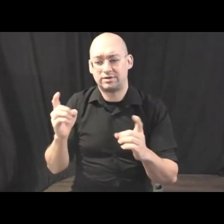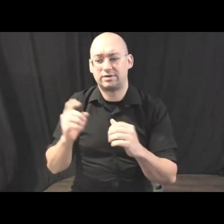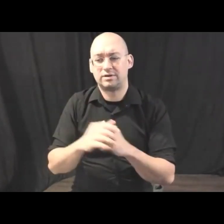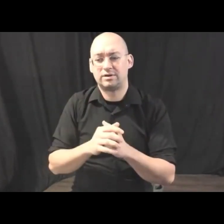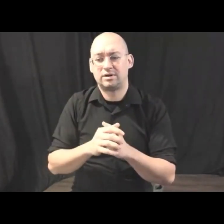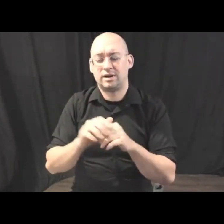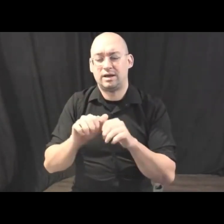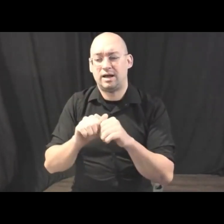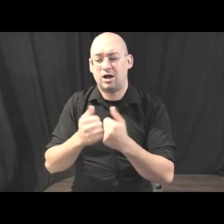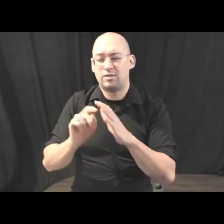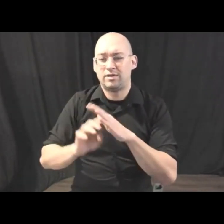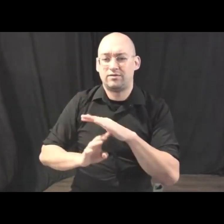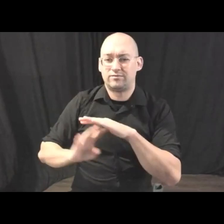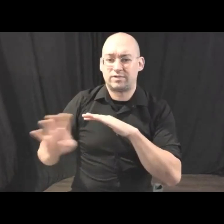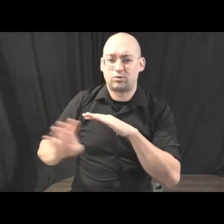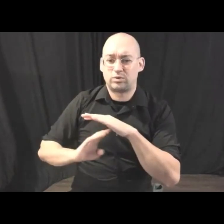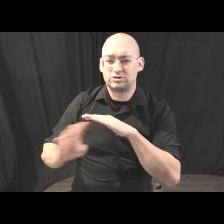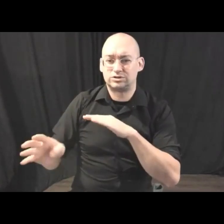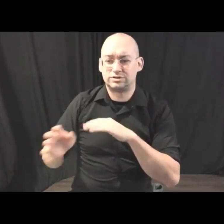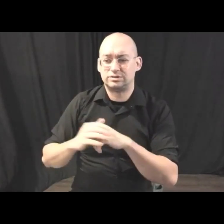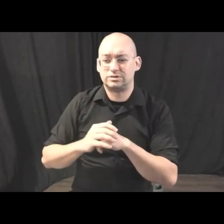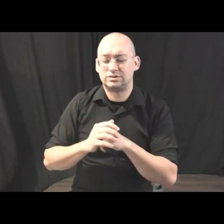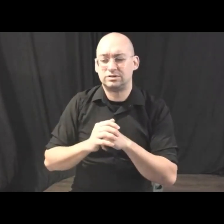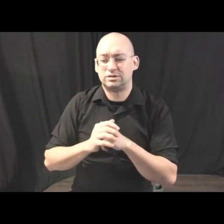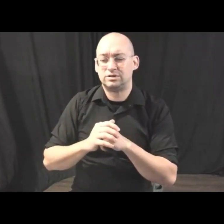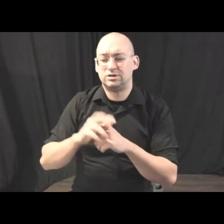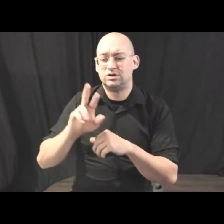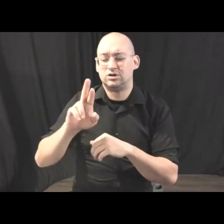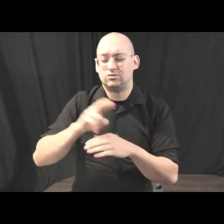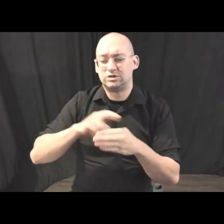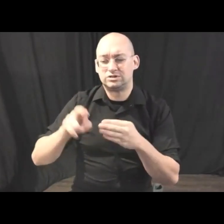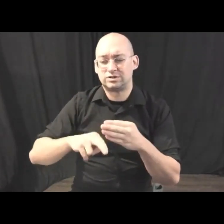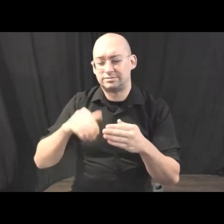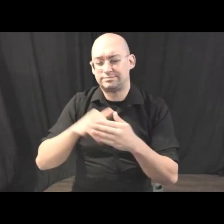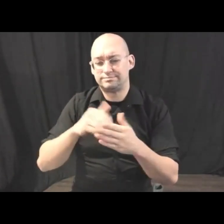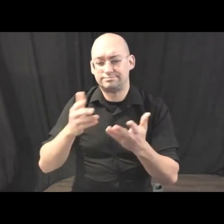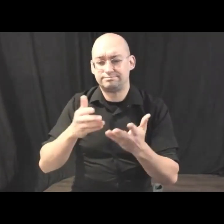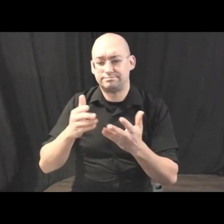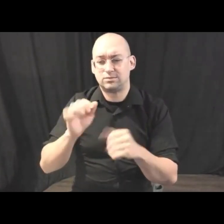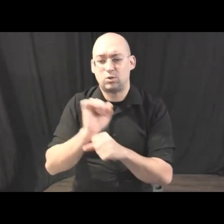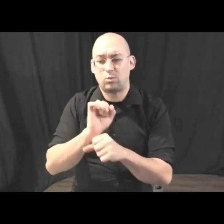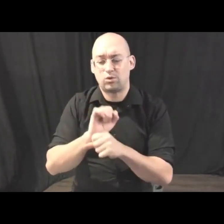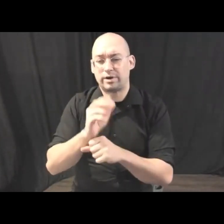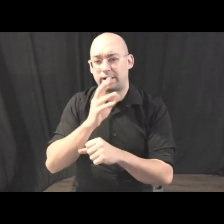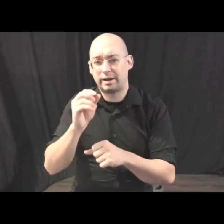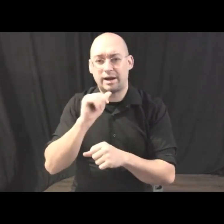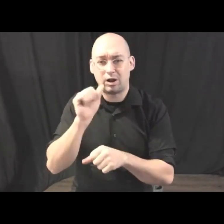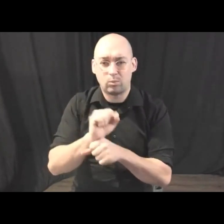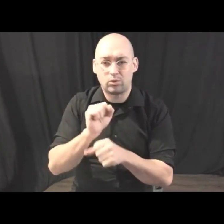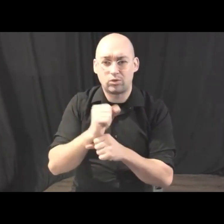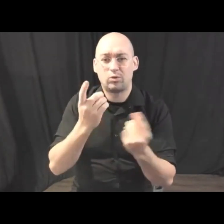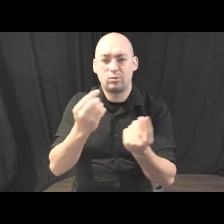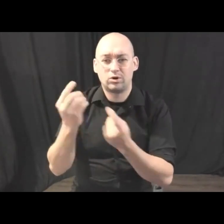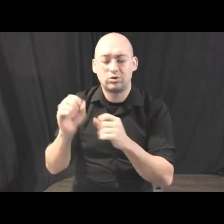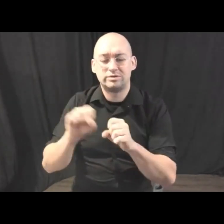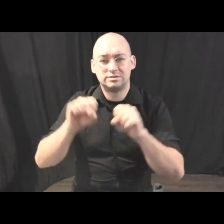the evacuation of older adults and those with disabilities, for example, work and not work? What can we be doing